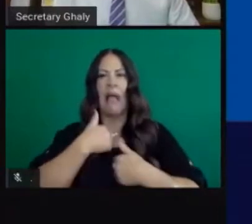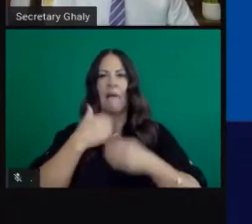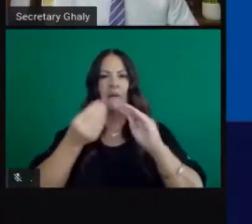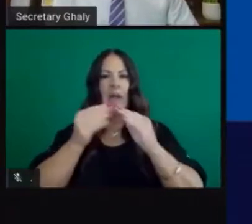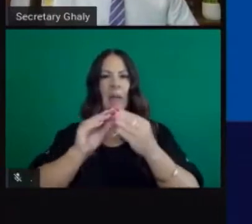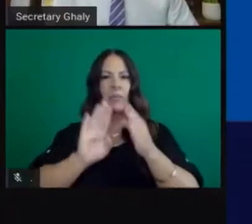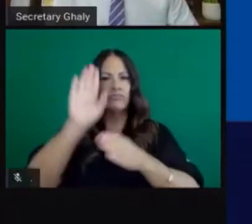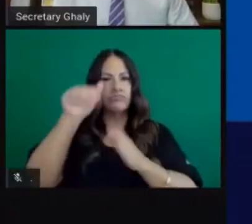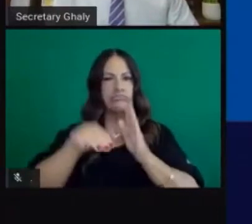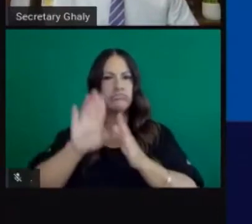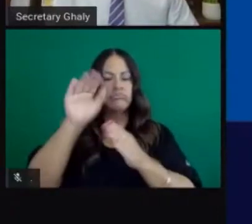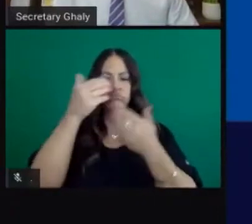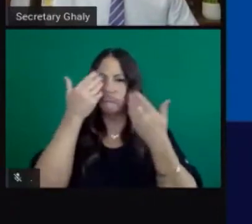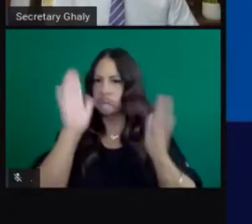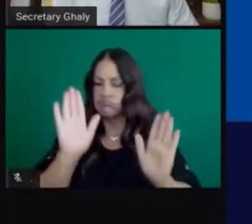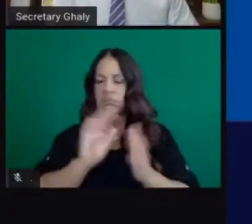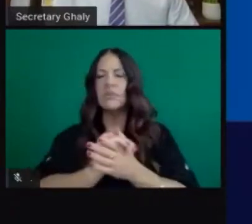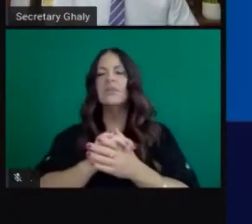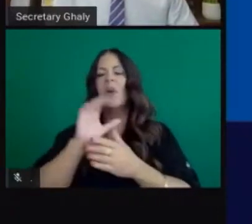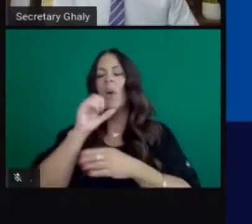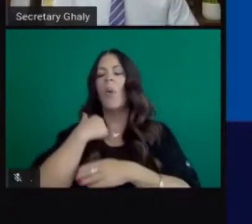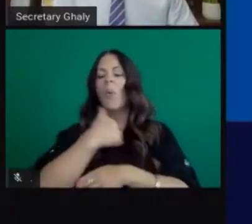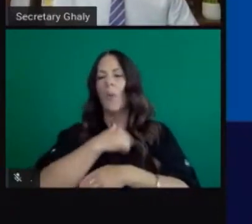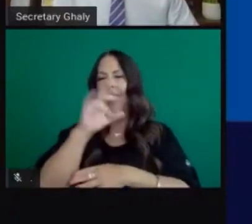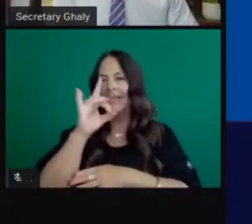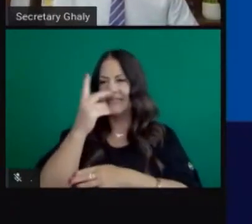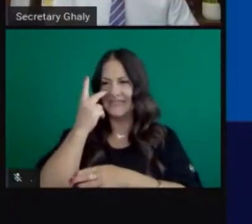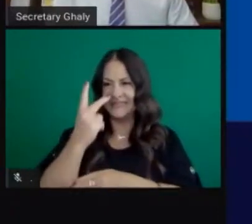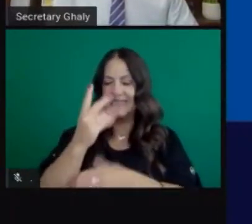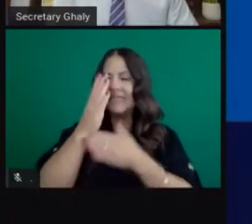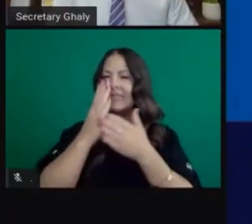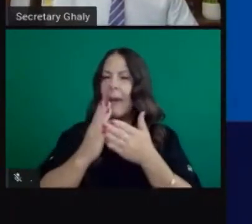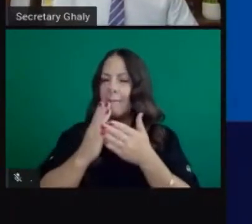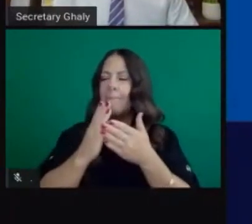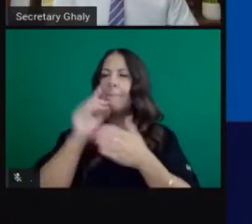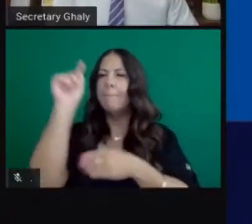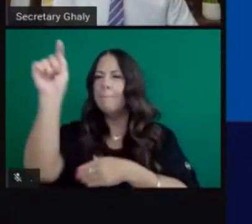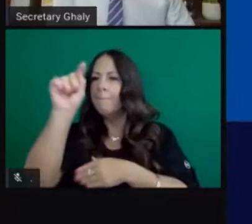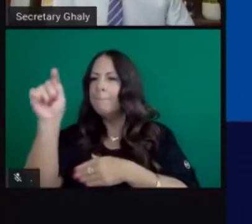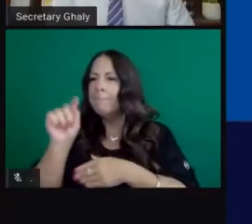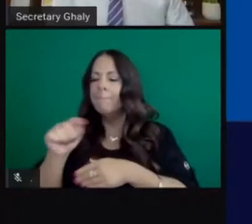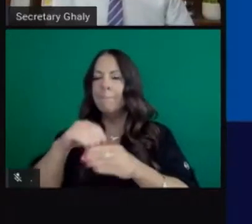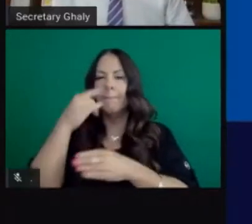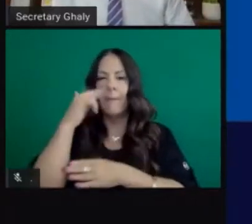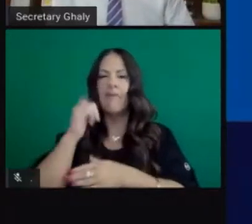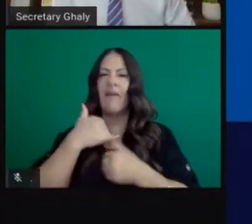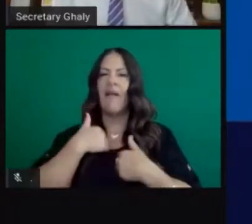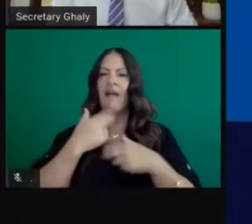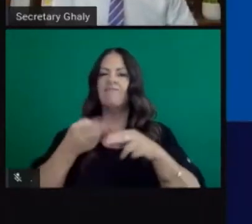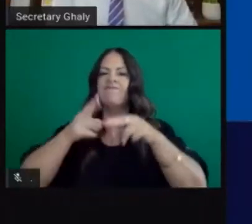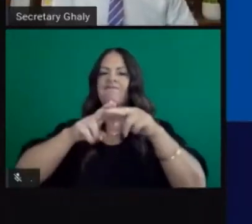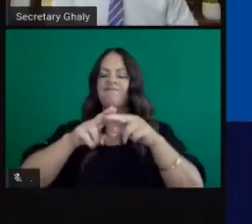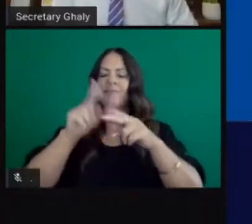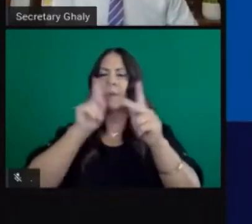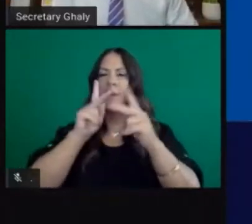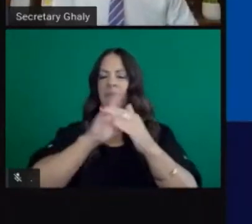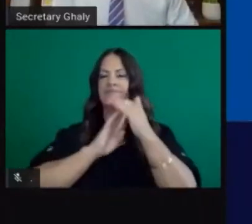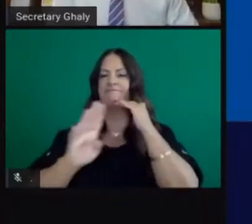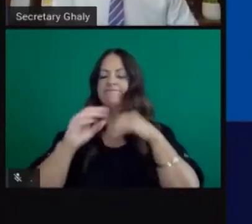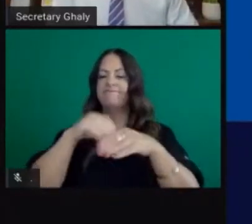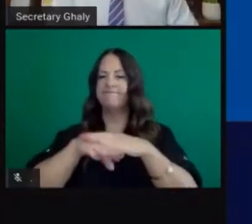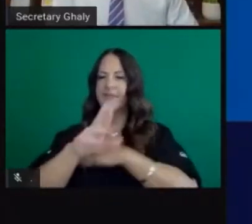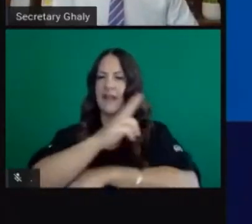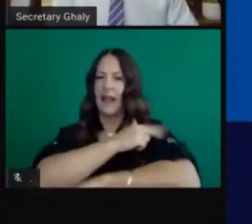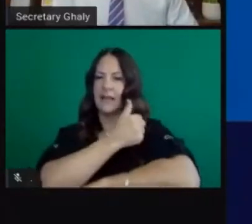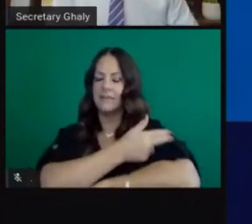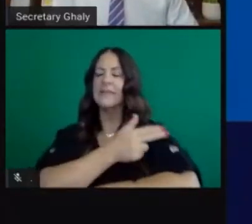a slight increase in the total number of hospitalizations in the state, and that is part of the